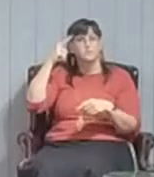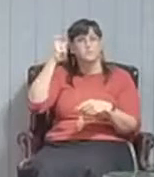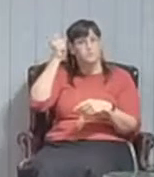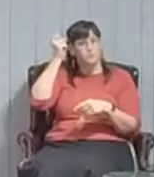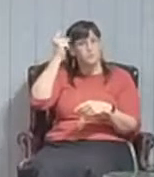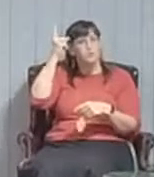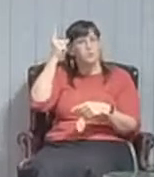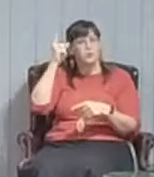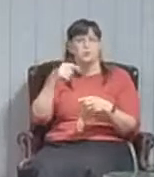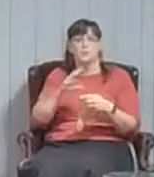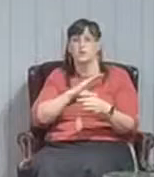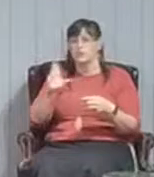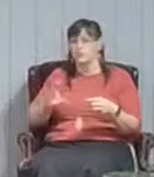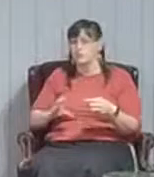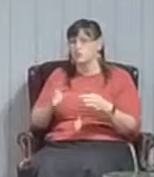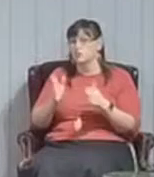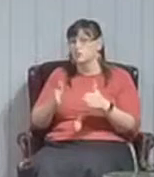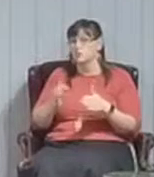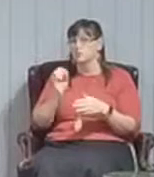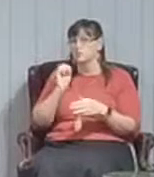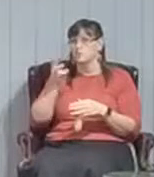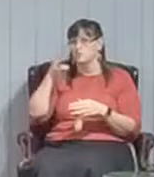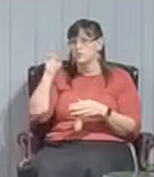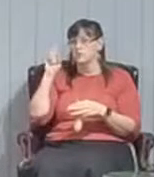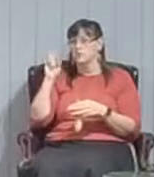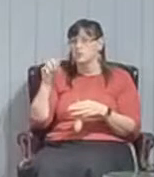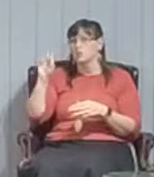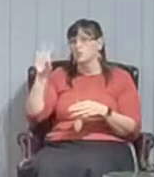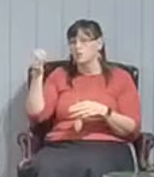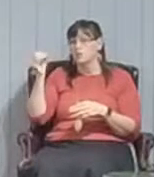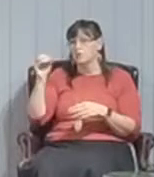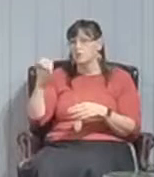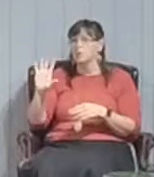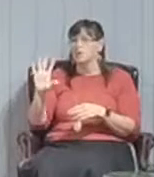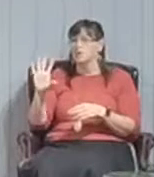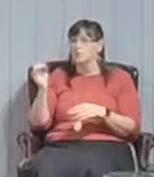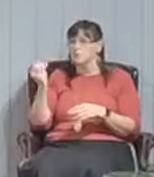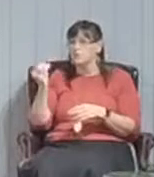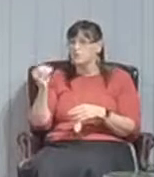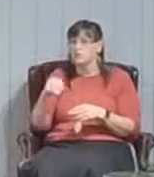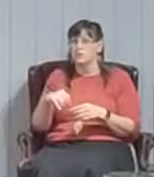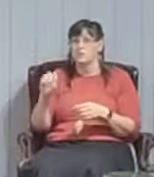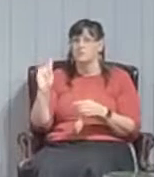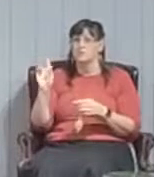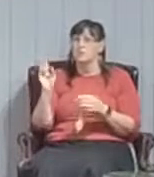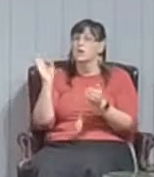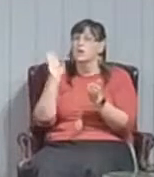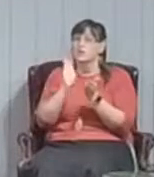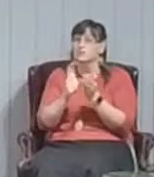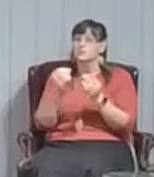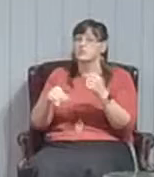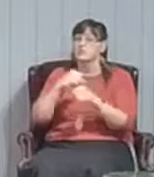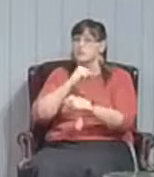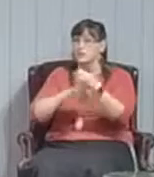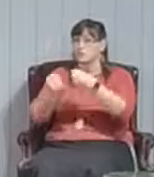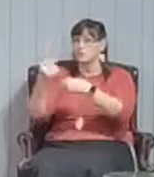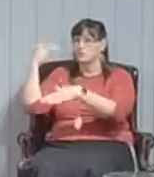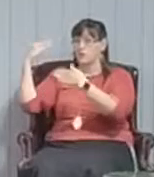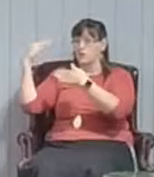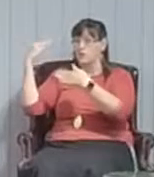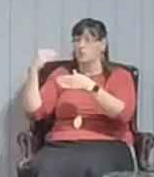Christians were 30 and 50 years ago or 100 years ago? Do you honestly